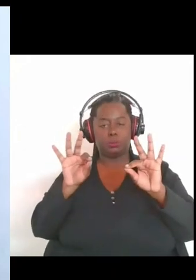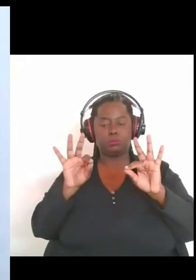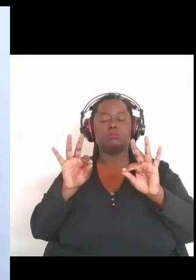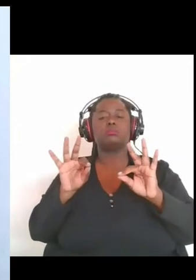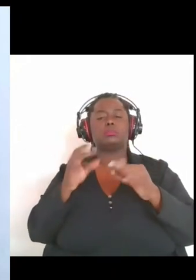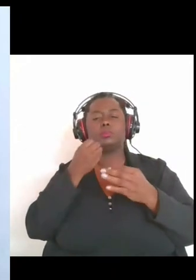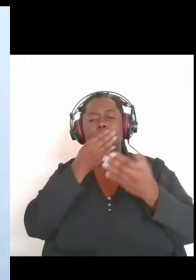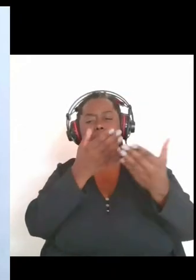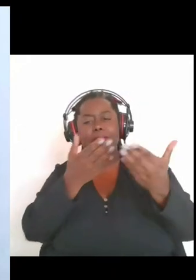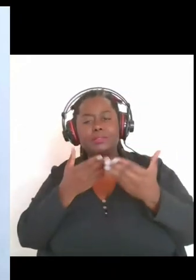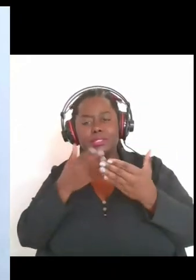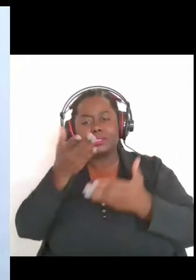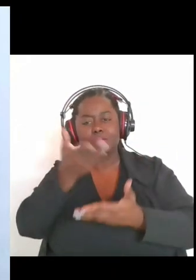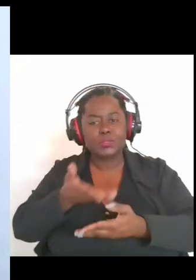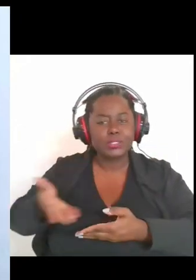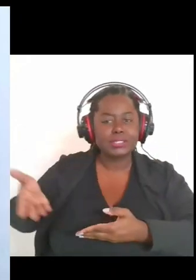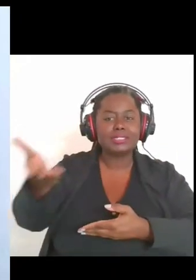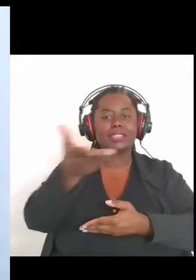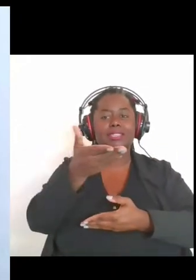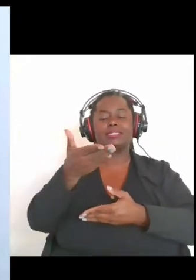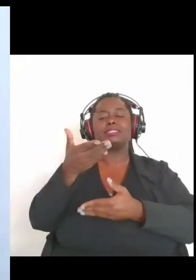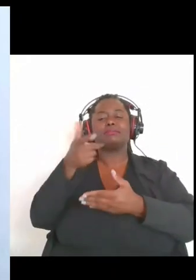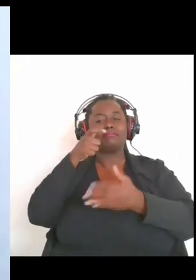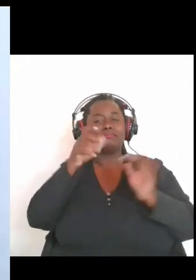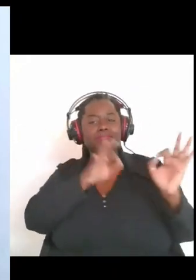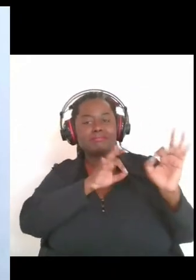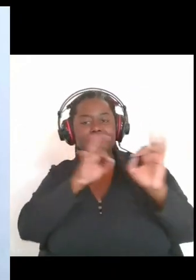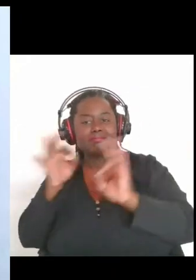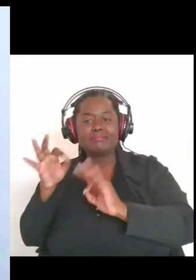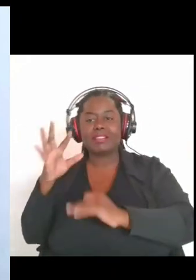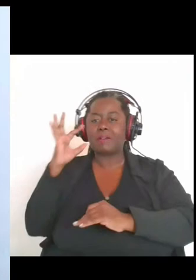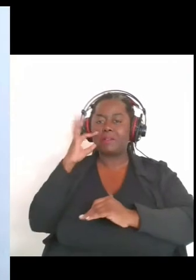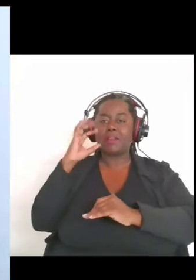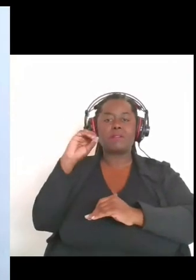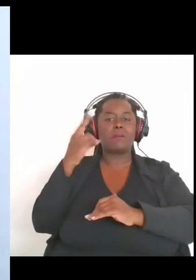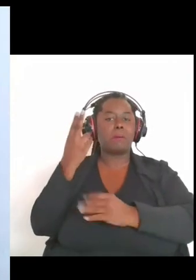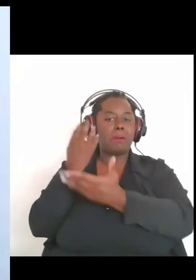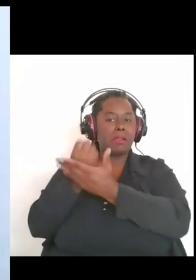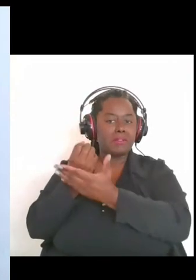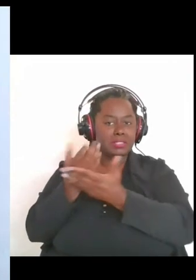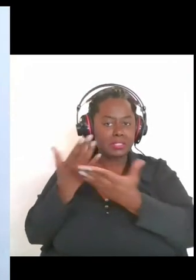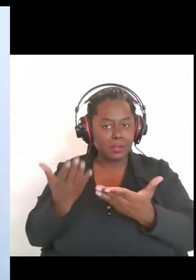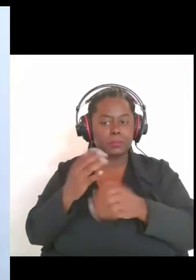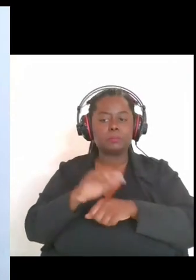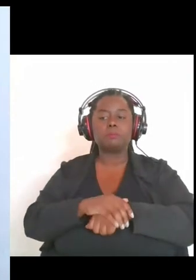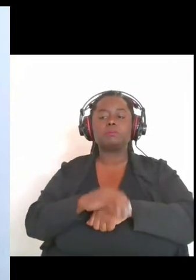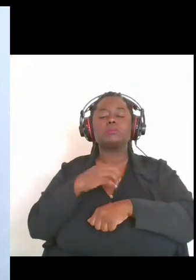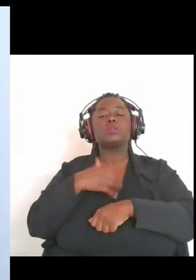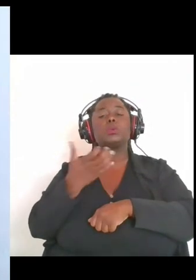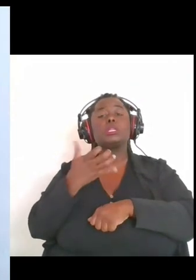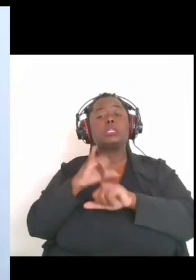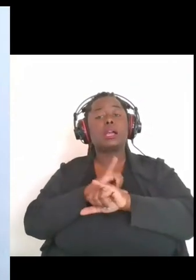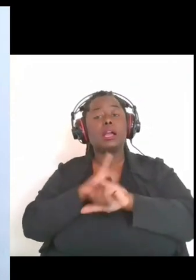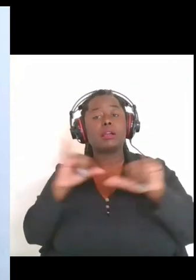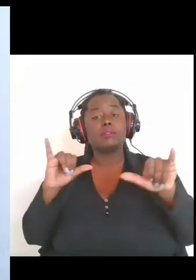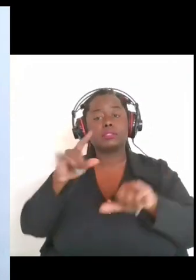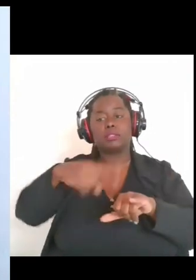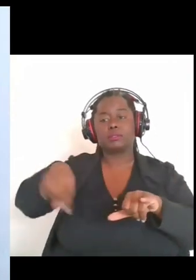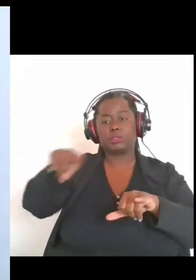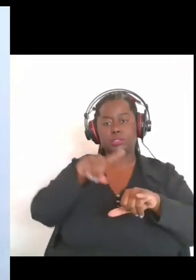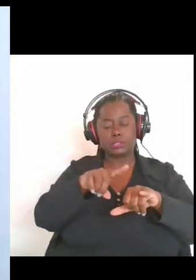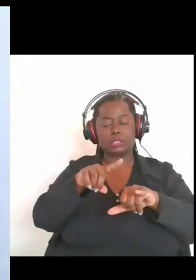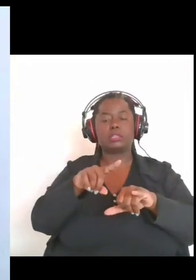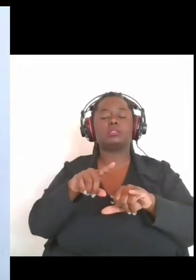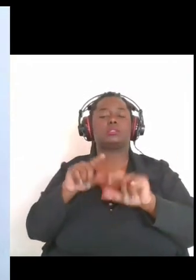of mediation and public policies of mass pen I wish you welcome whether you're watching us live or